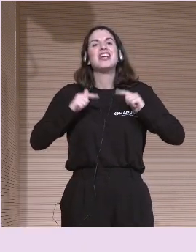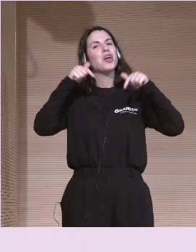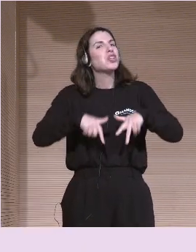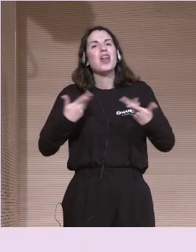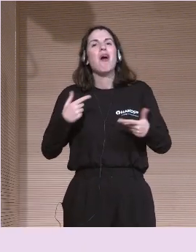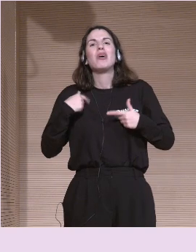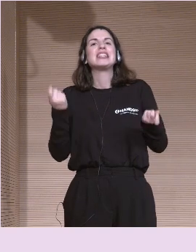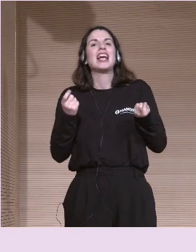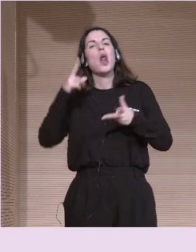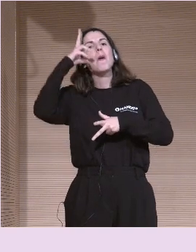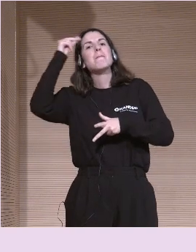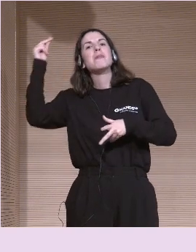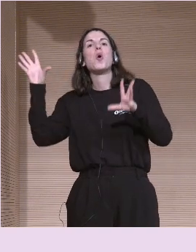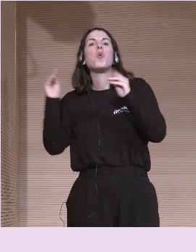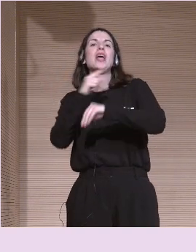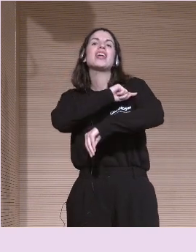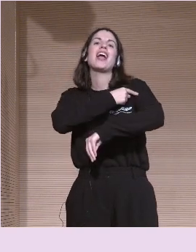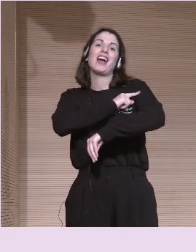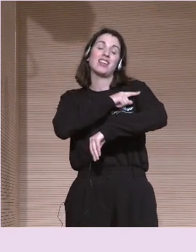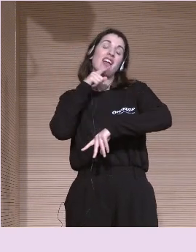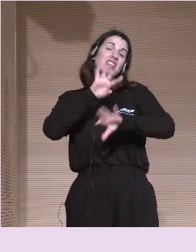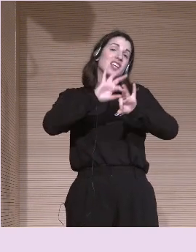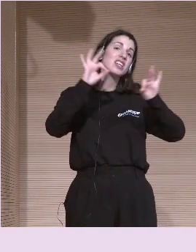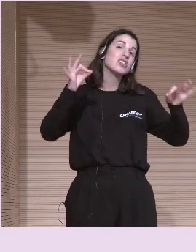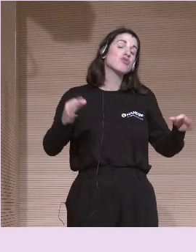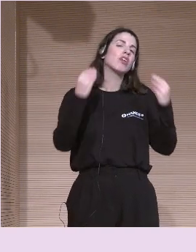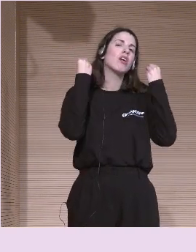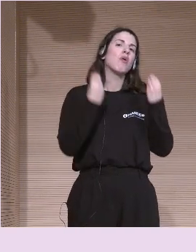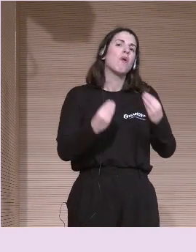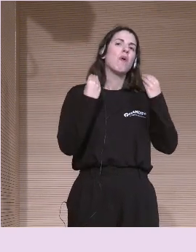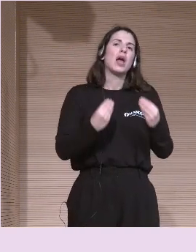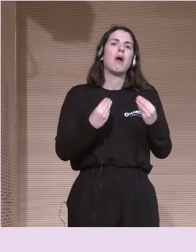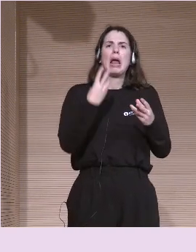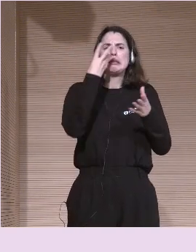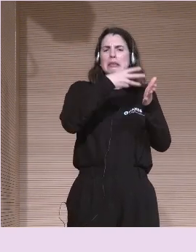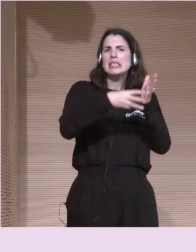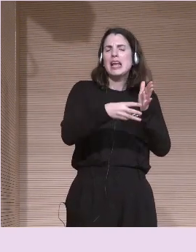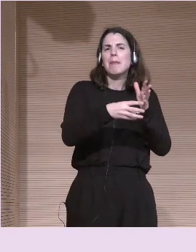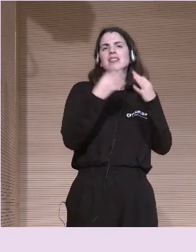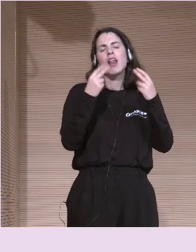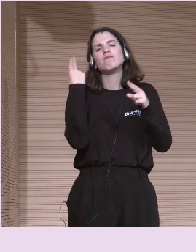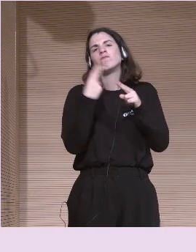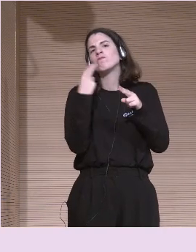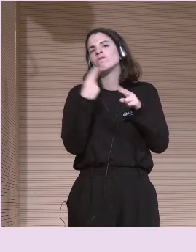powerful stories in a few lines. And of course, other people share, much briefer but equally moving stories. I came, I fell in love,